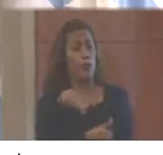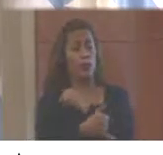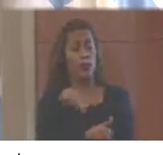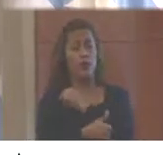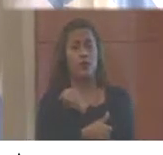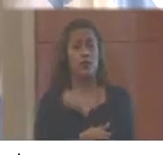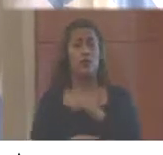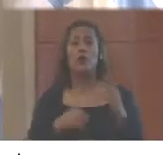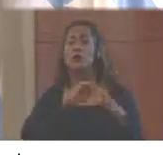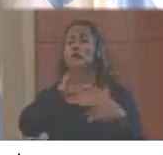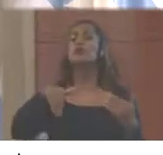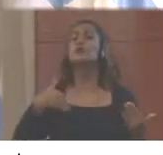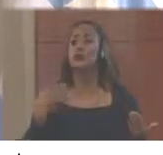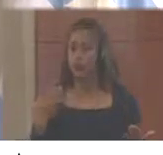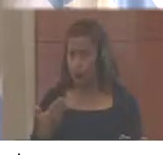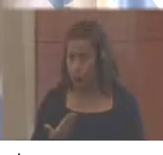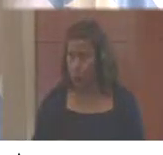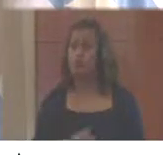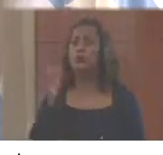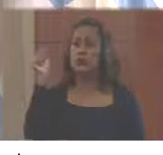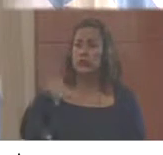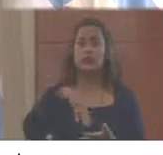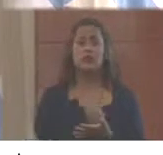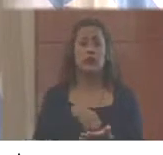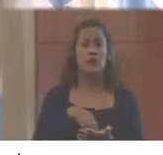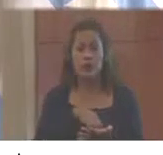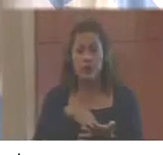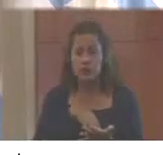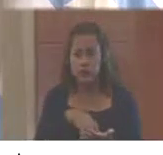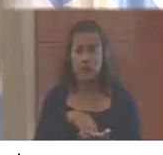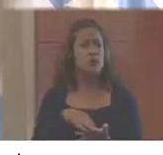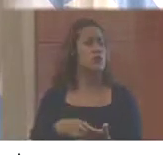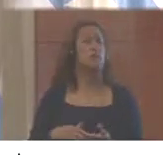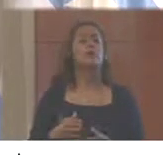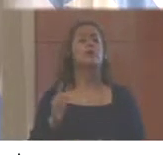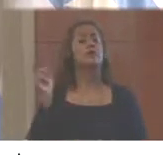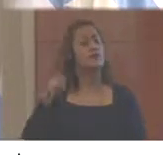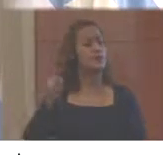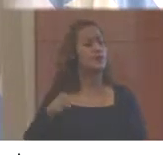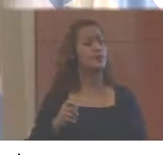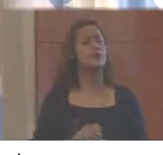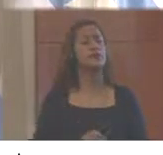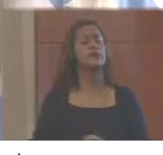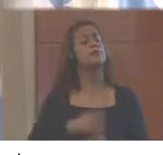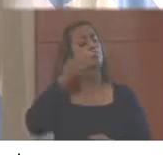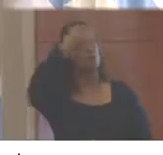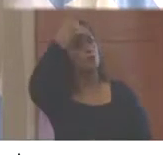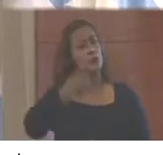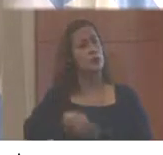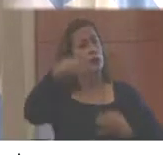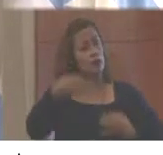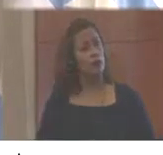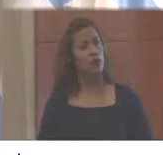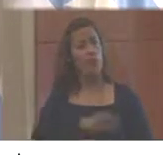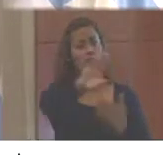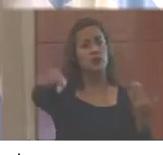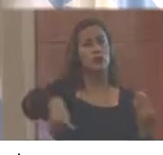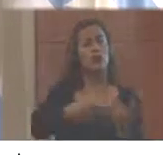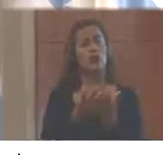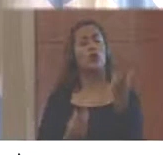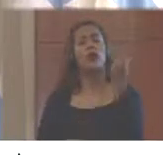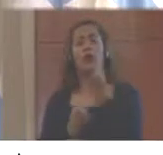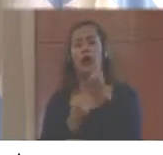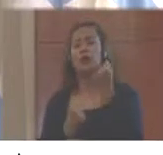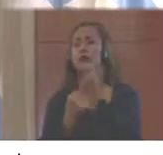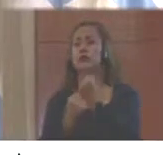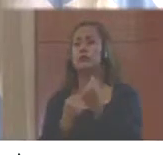collectively to reduce our vulnerabilities through prudent management of the local, national, regional, and international levels.